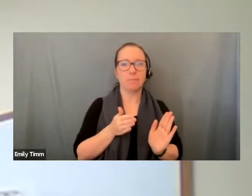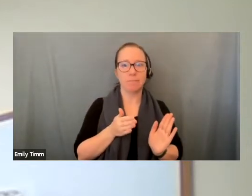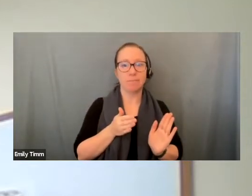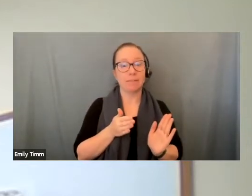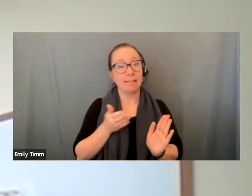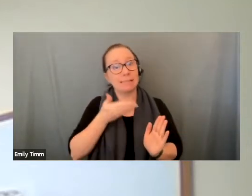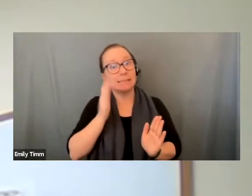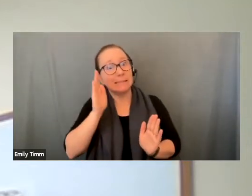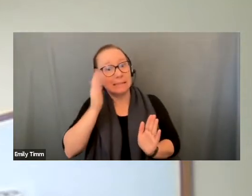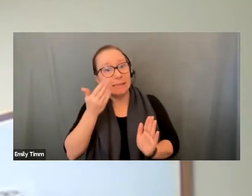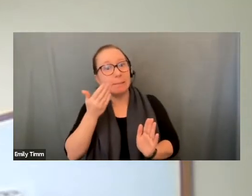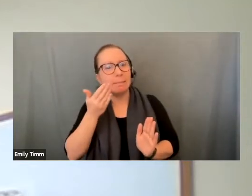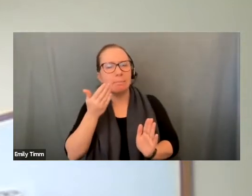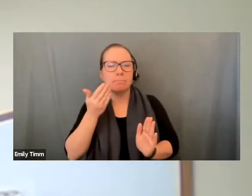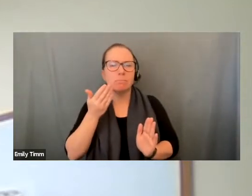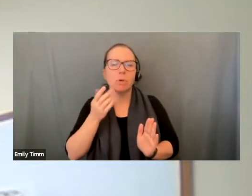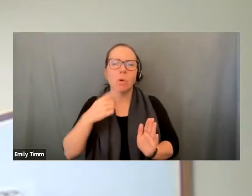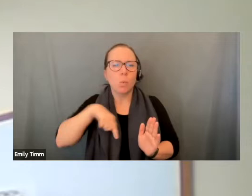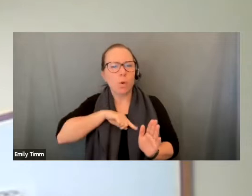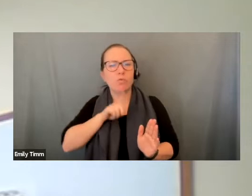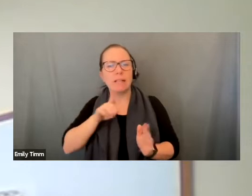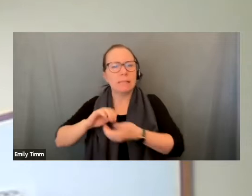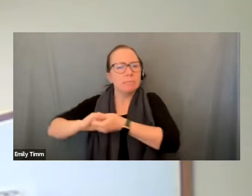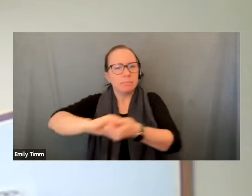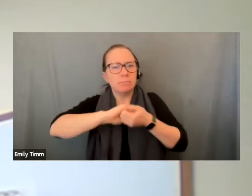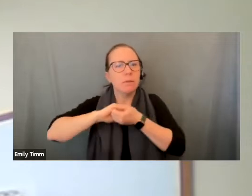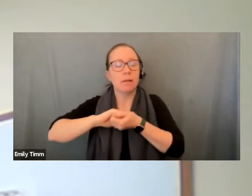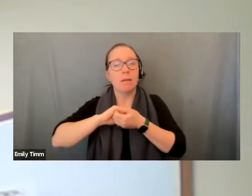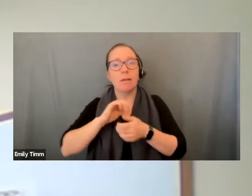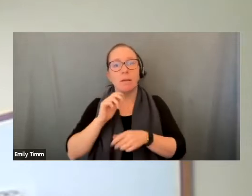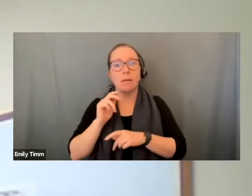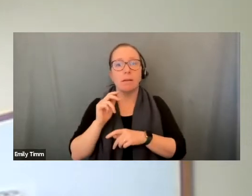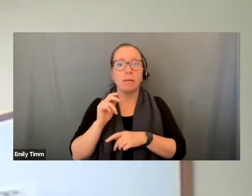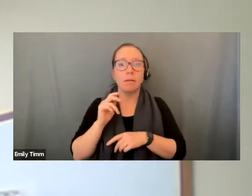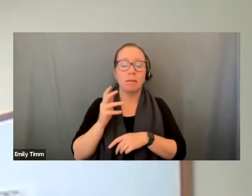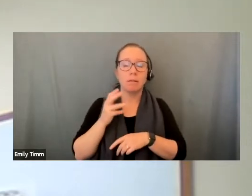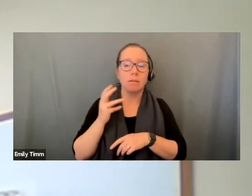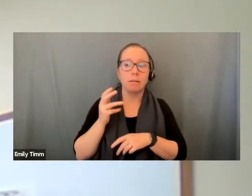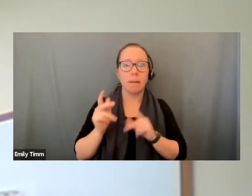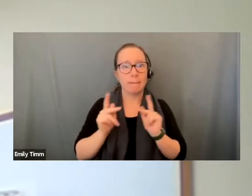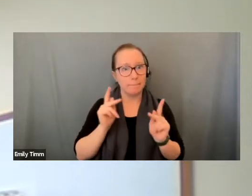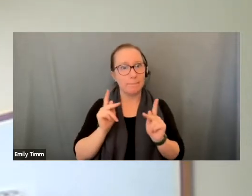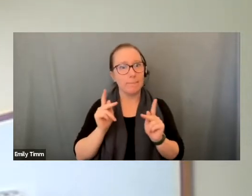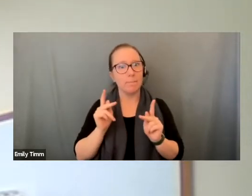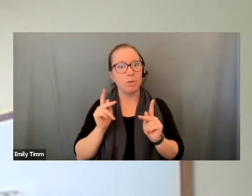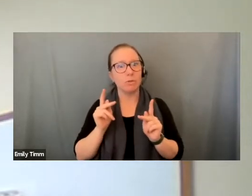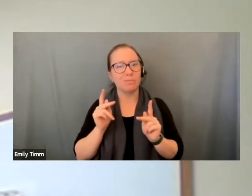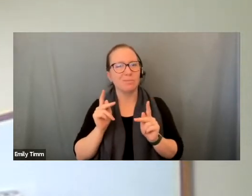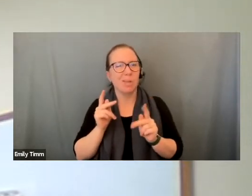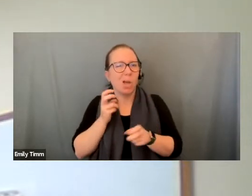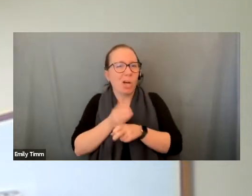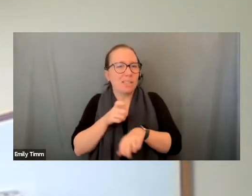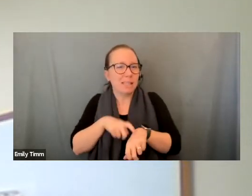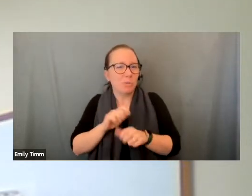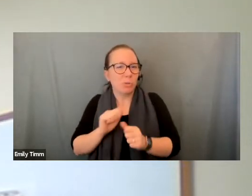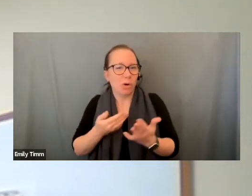seems like, even though we're being super collaborative, people are really having a hard time being able to offer more and to create more